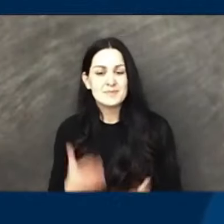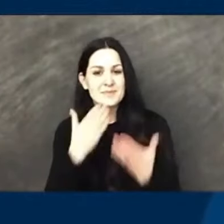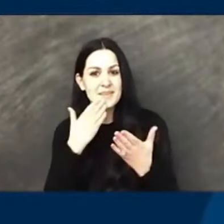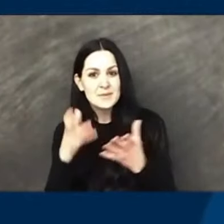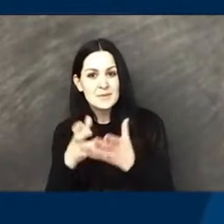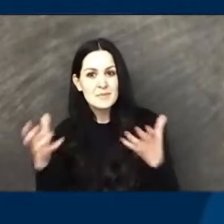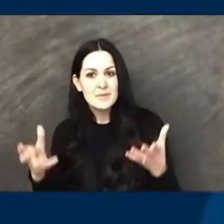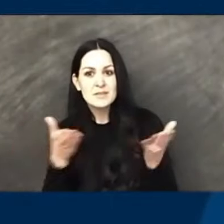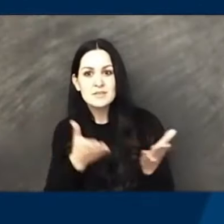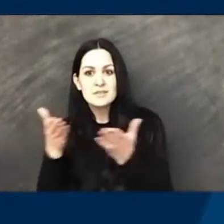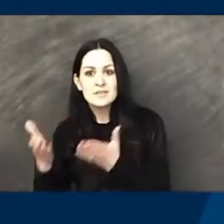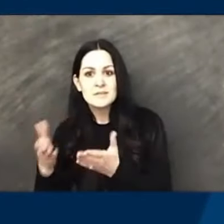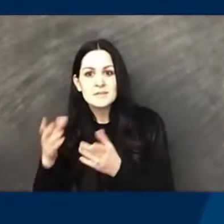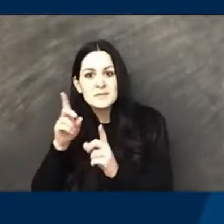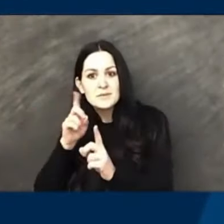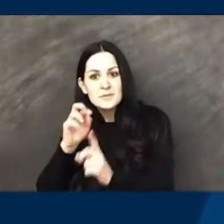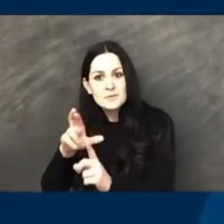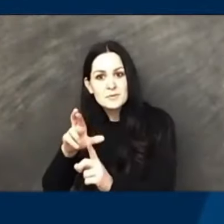Dr. Saberi?